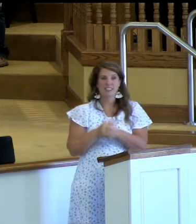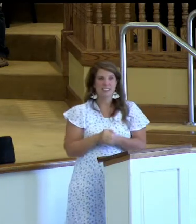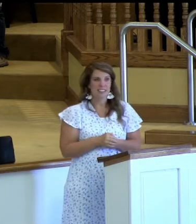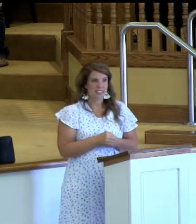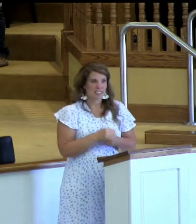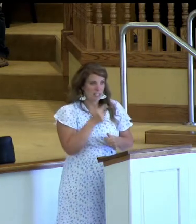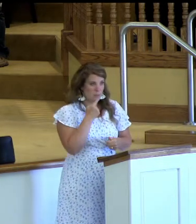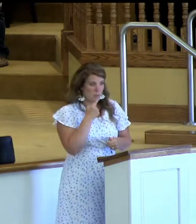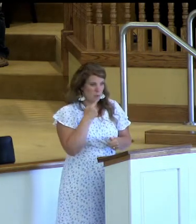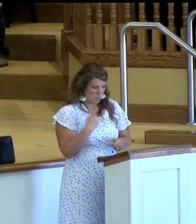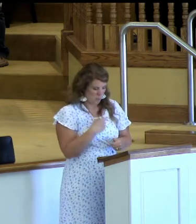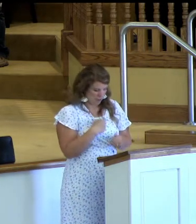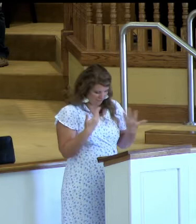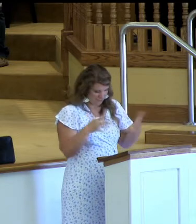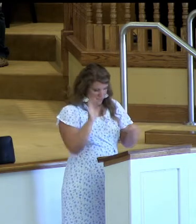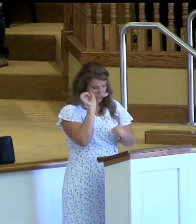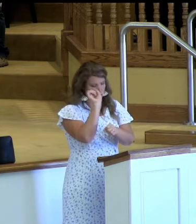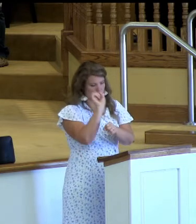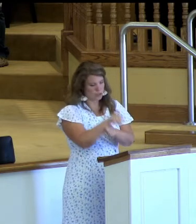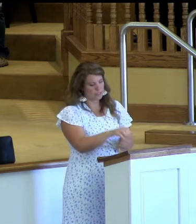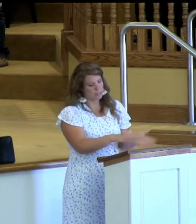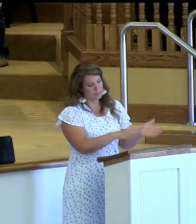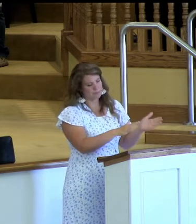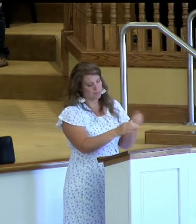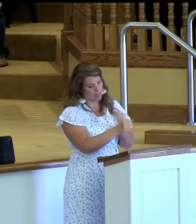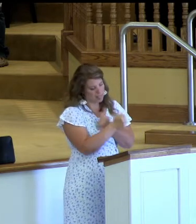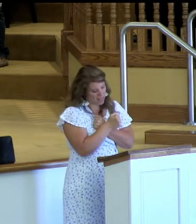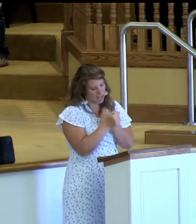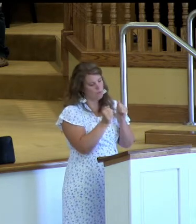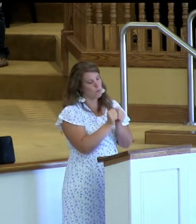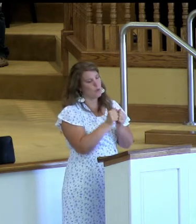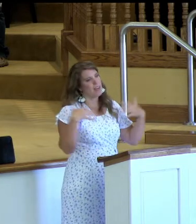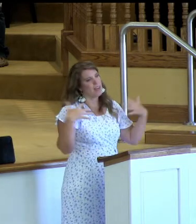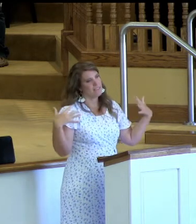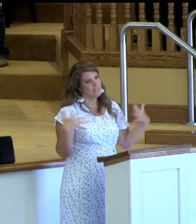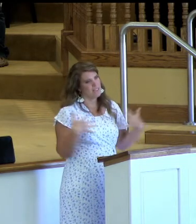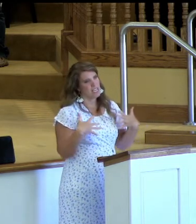dear, said, we have conquered love with